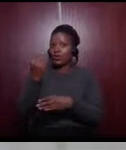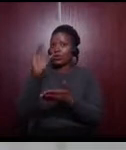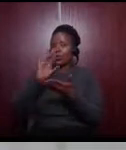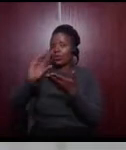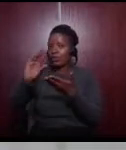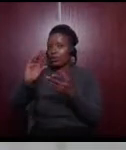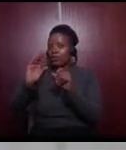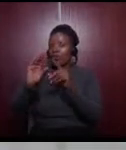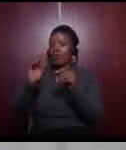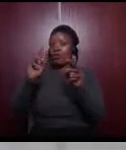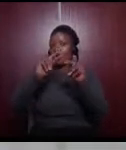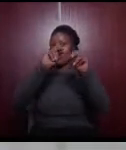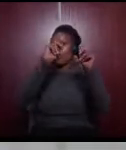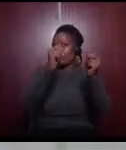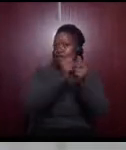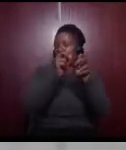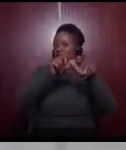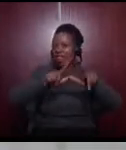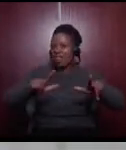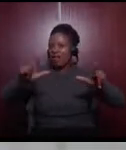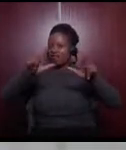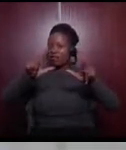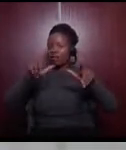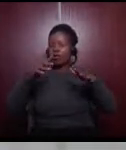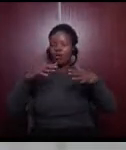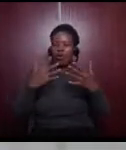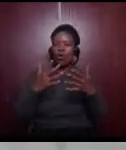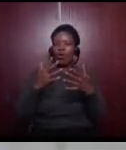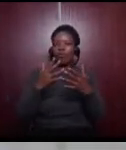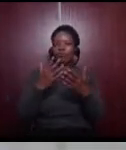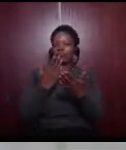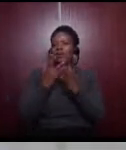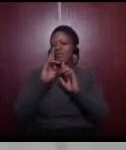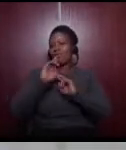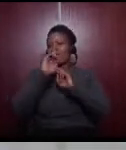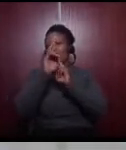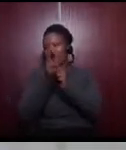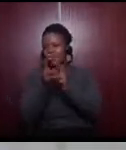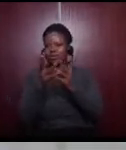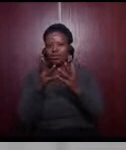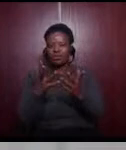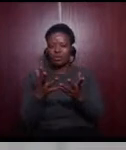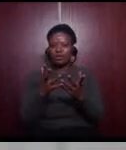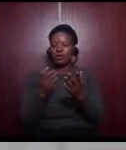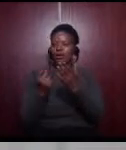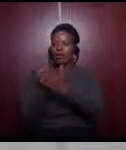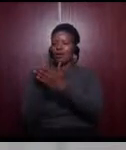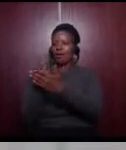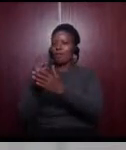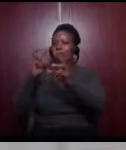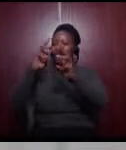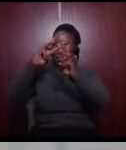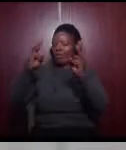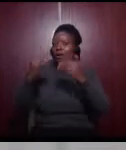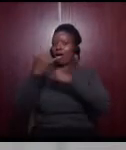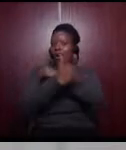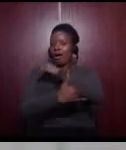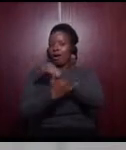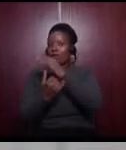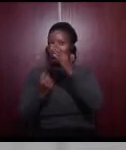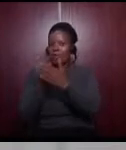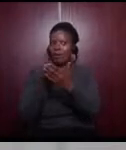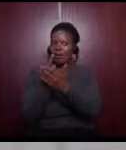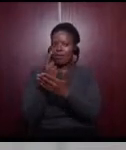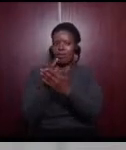in the national level, or can we be able to respond to disasters as they happen all over the country? Maybe just